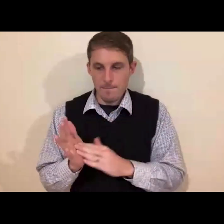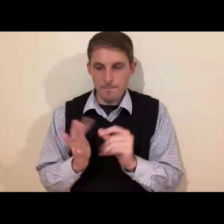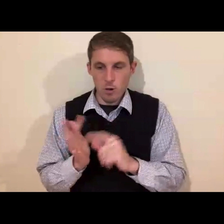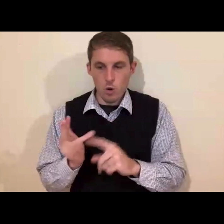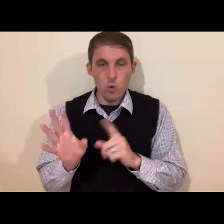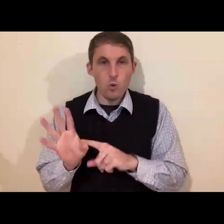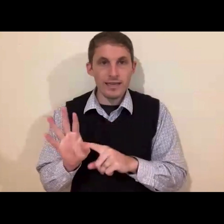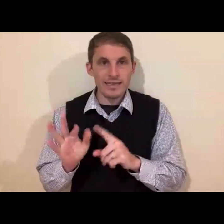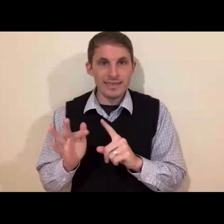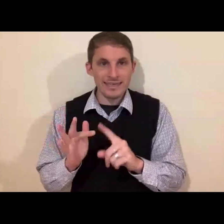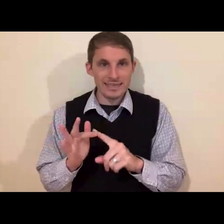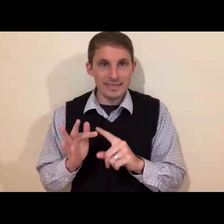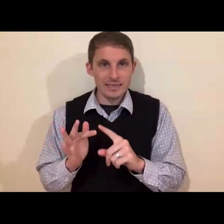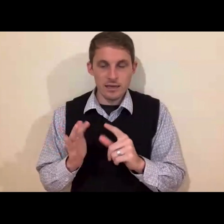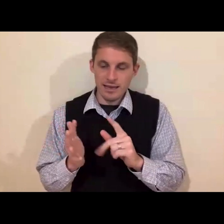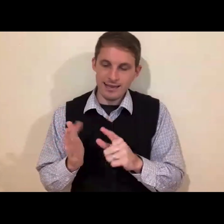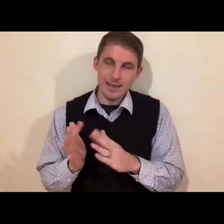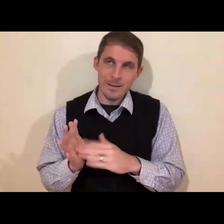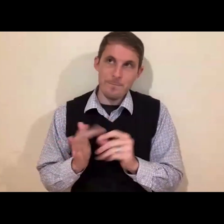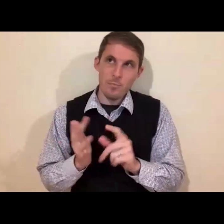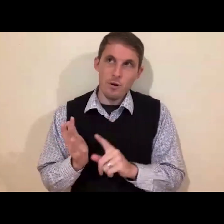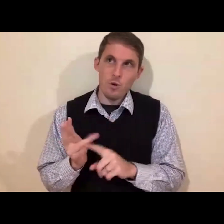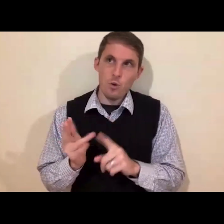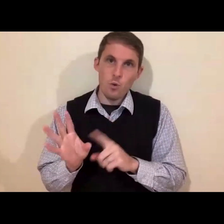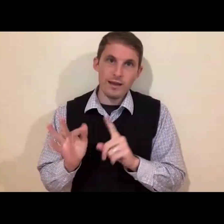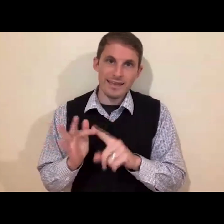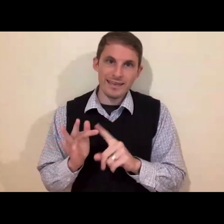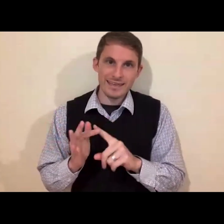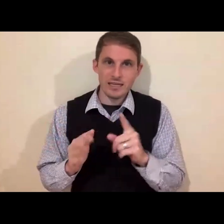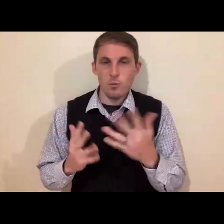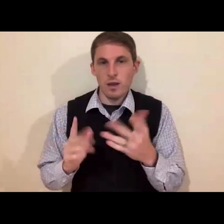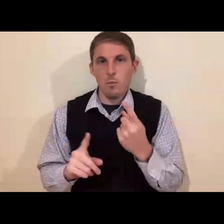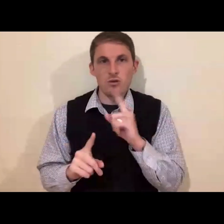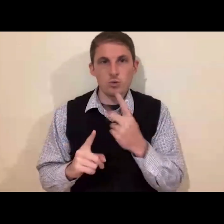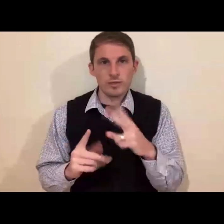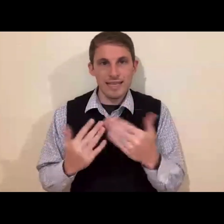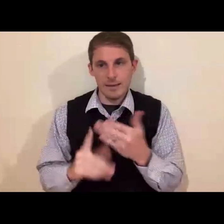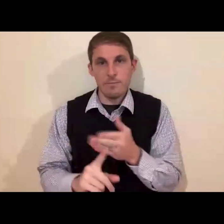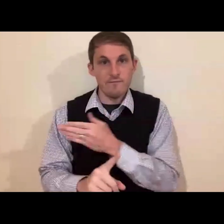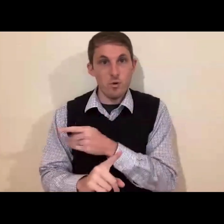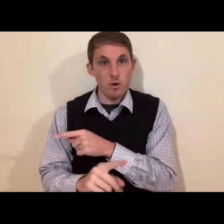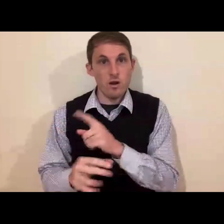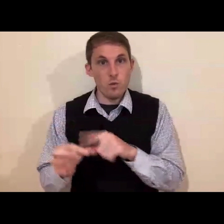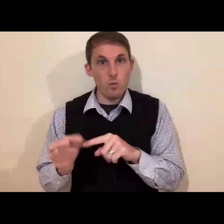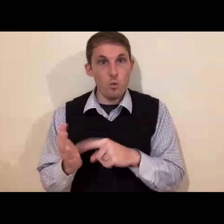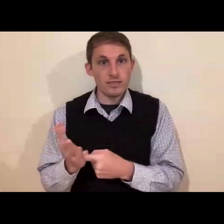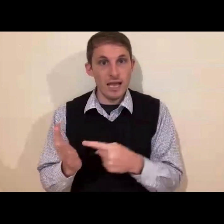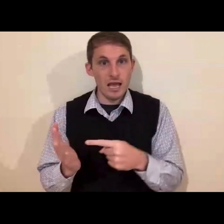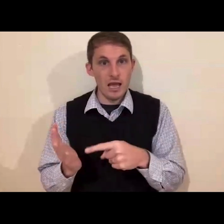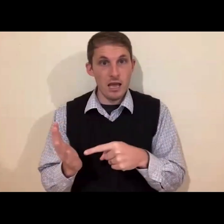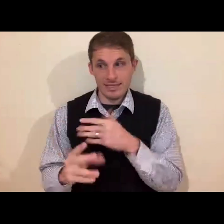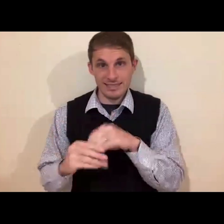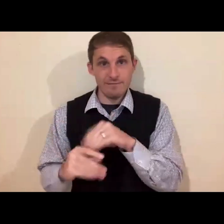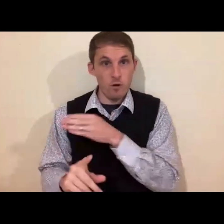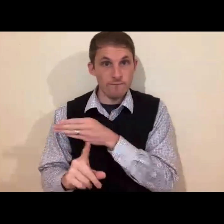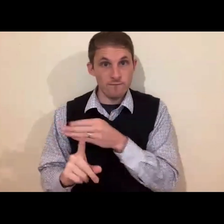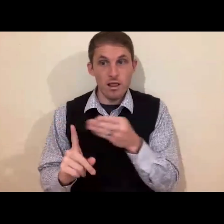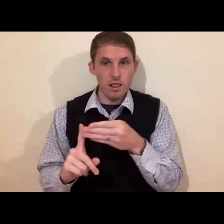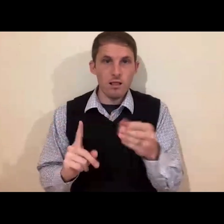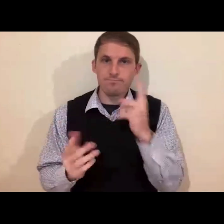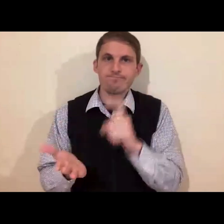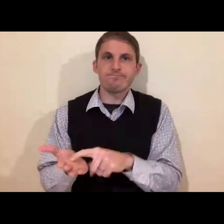120-hour criteria, and then what stopping work's counted as with the 60-day space.